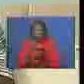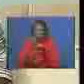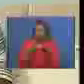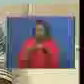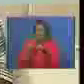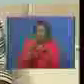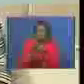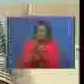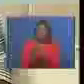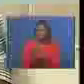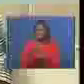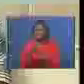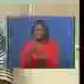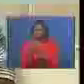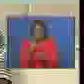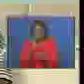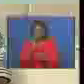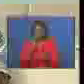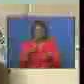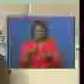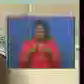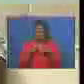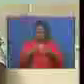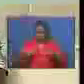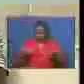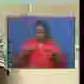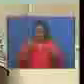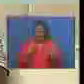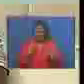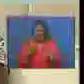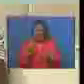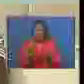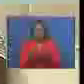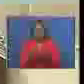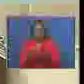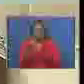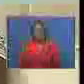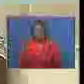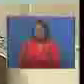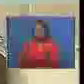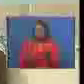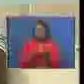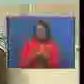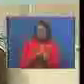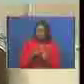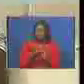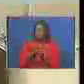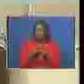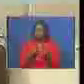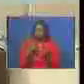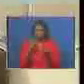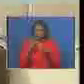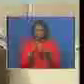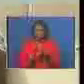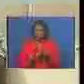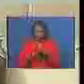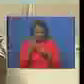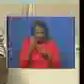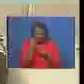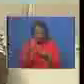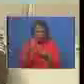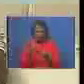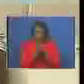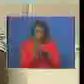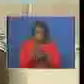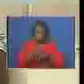people are only interested in looking at my crutches that is the problem so from where I see it I see progress being made